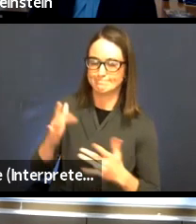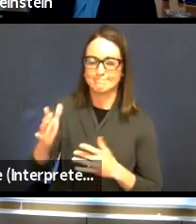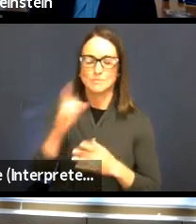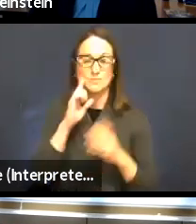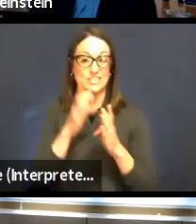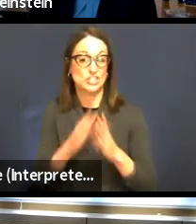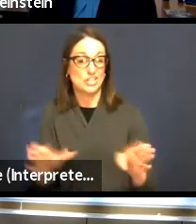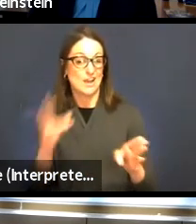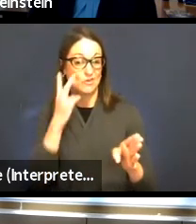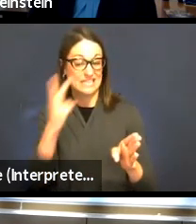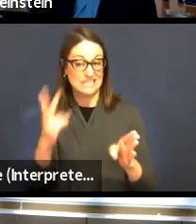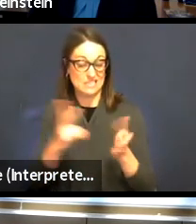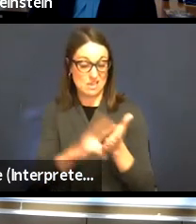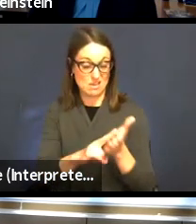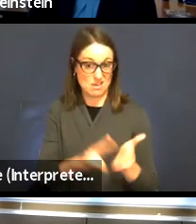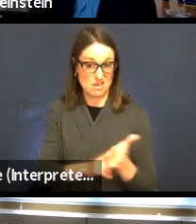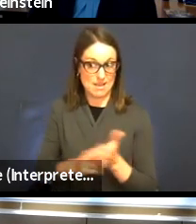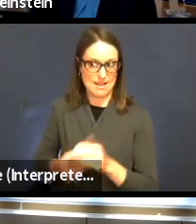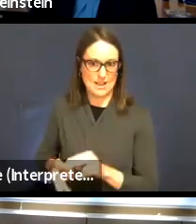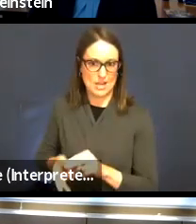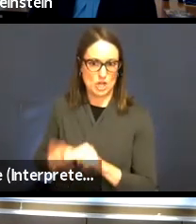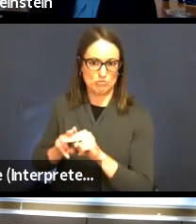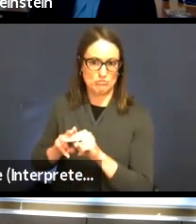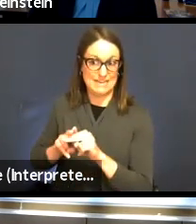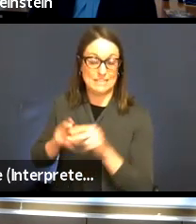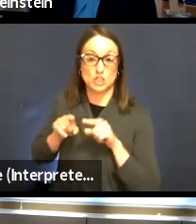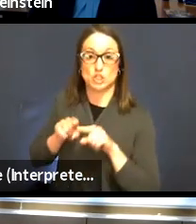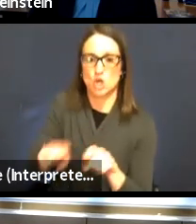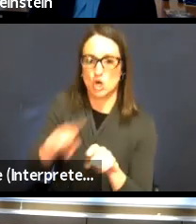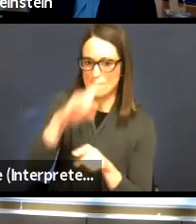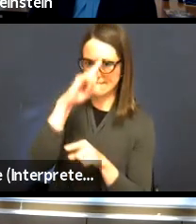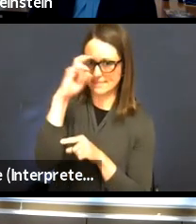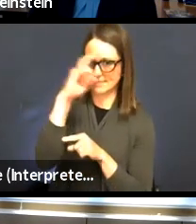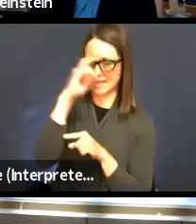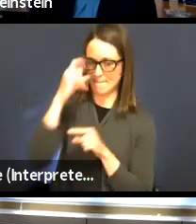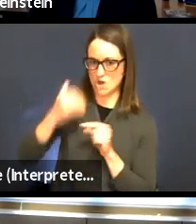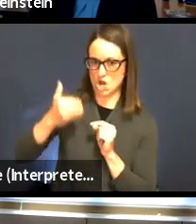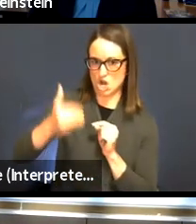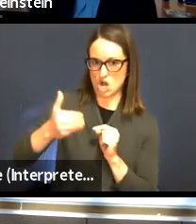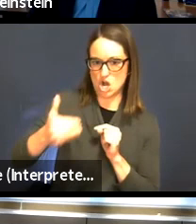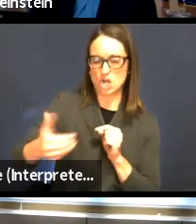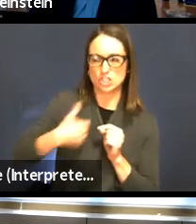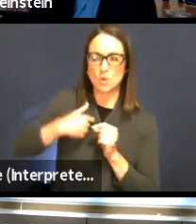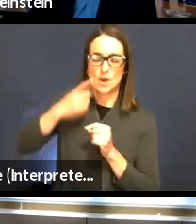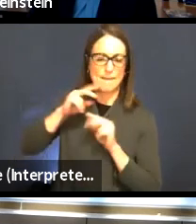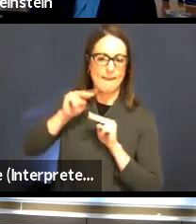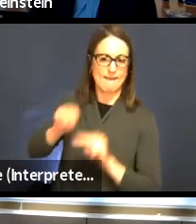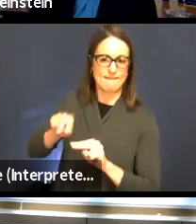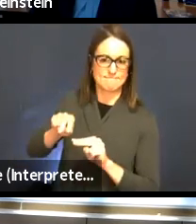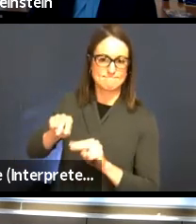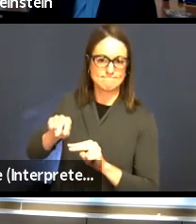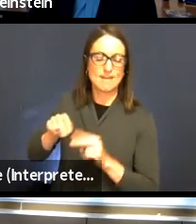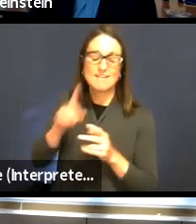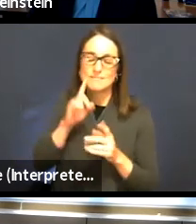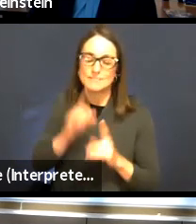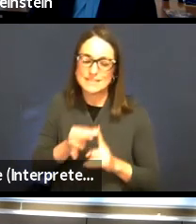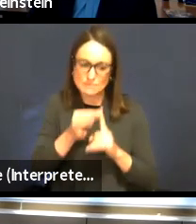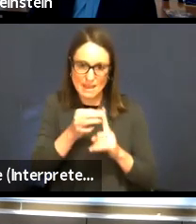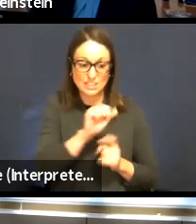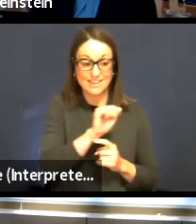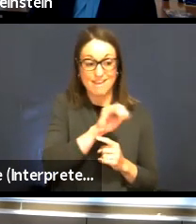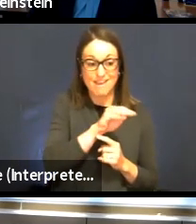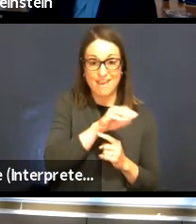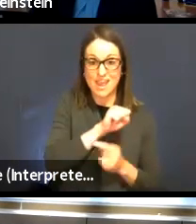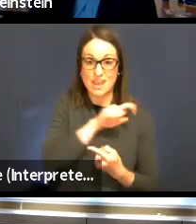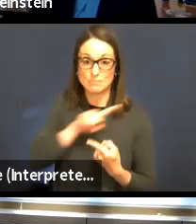those enrollments increase over the course of the summer. So we're paying attention to that, and particularly with our Aims to UNC